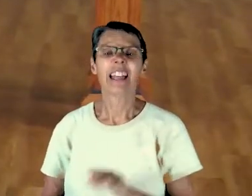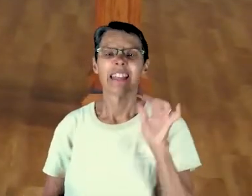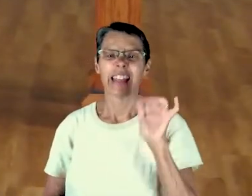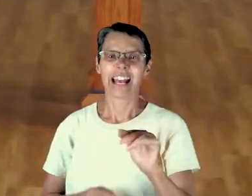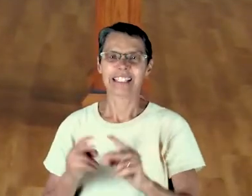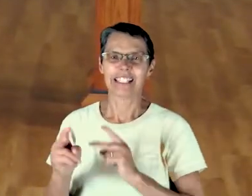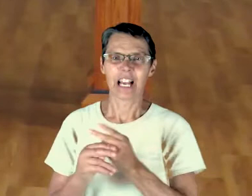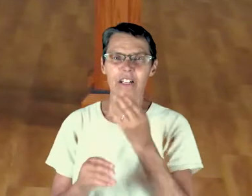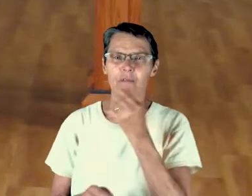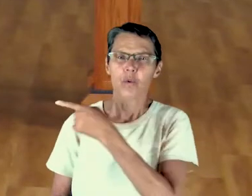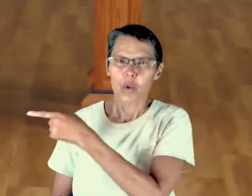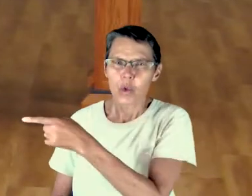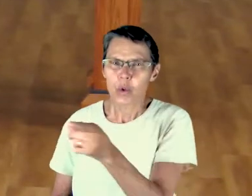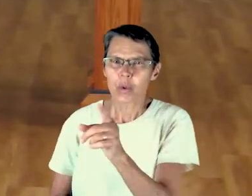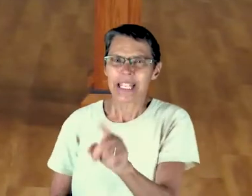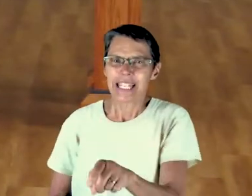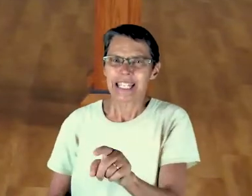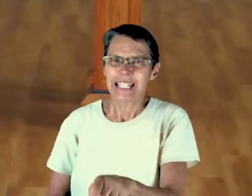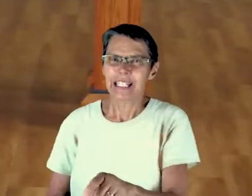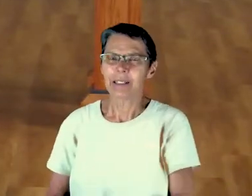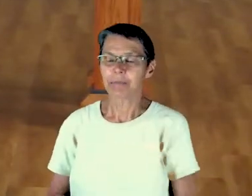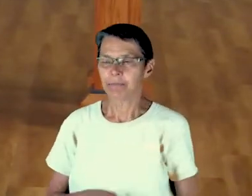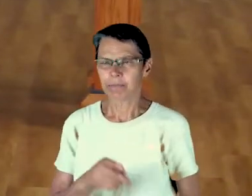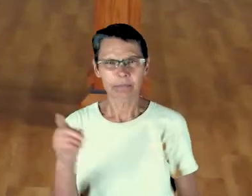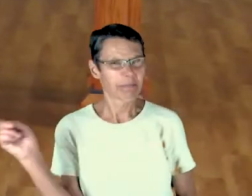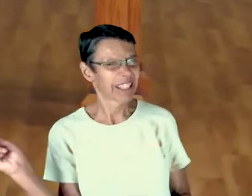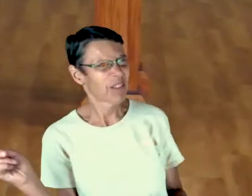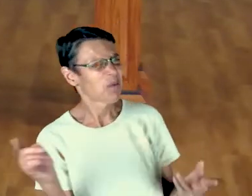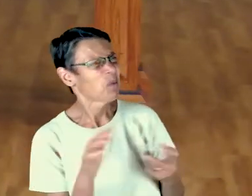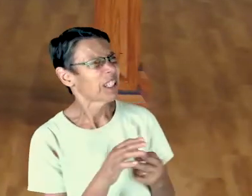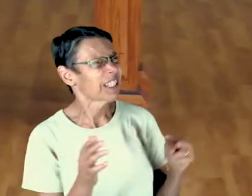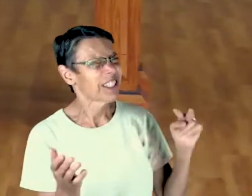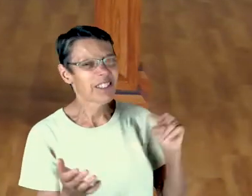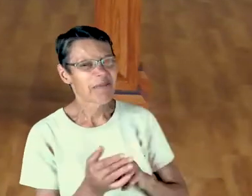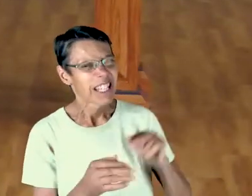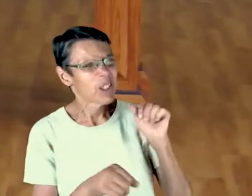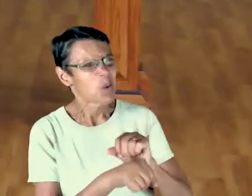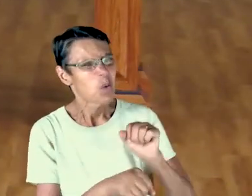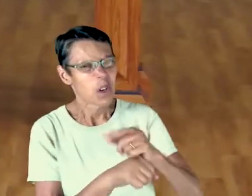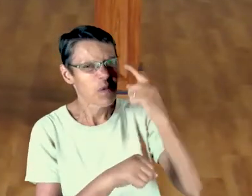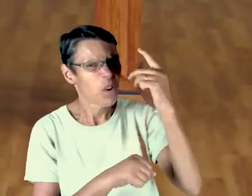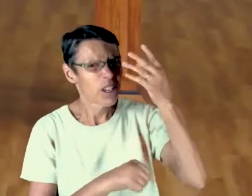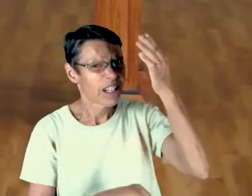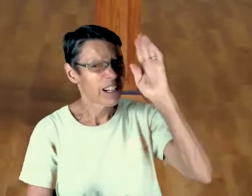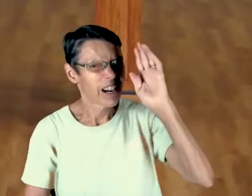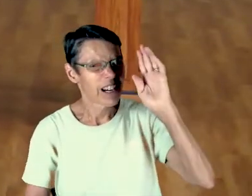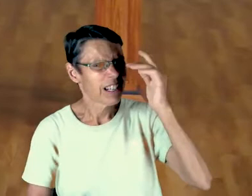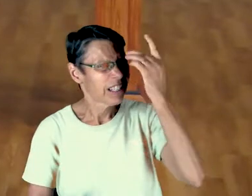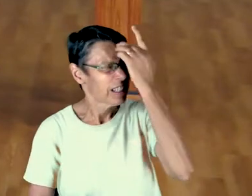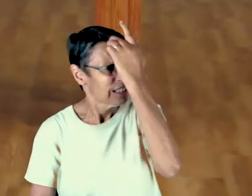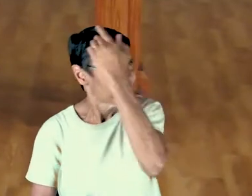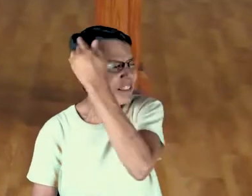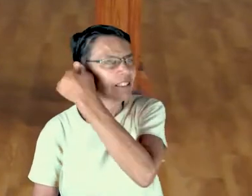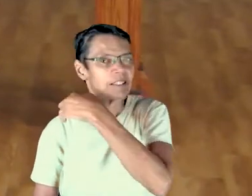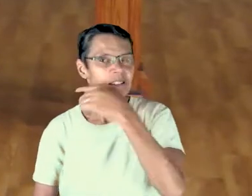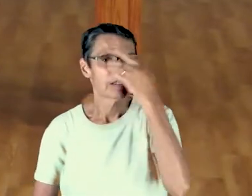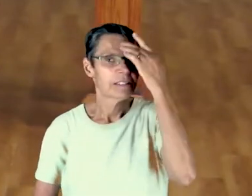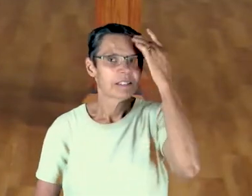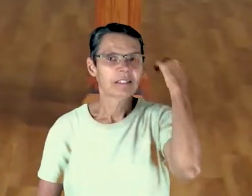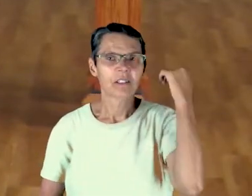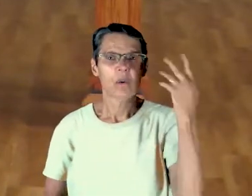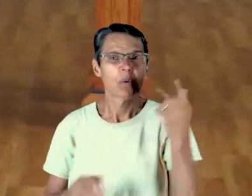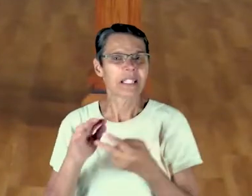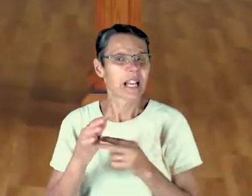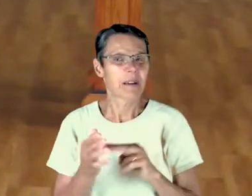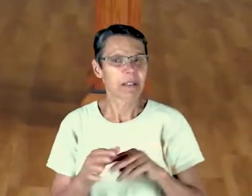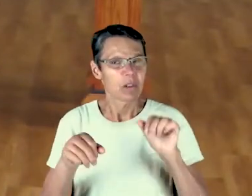kind of food you should be working for. And the people say, well, what does it mean to do the works of God? That's where our reading started this morning. What does it mean to do